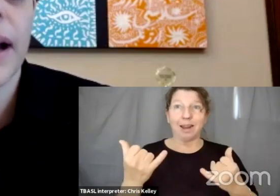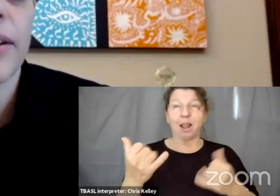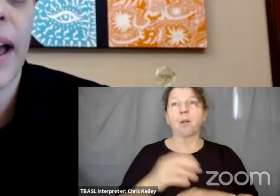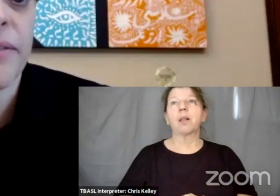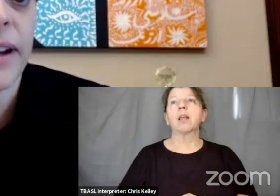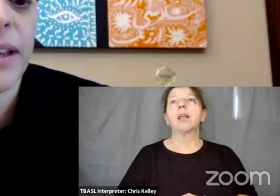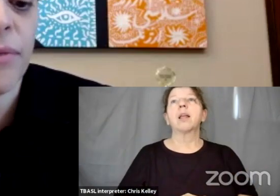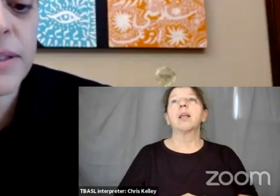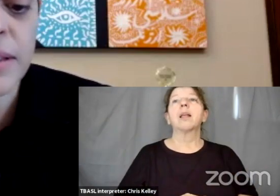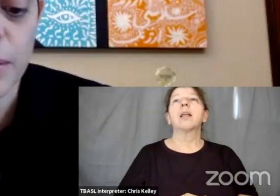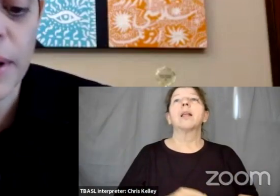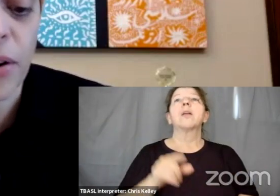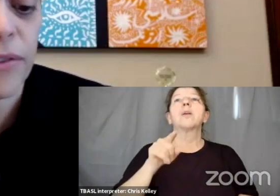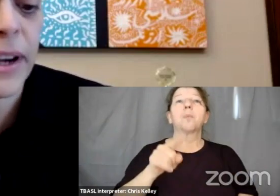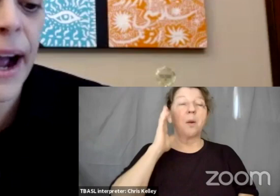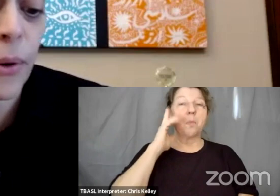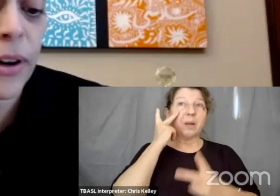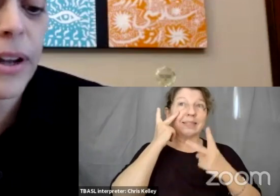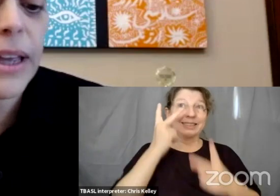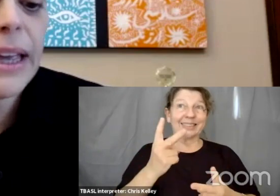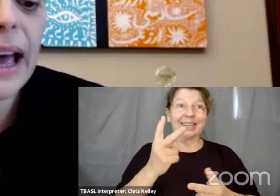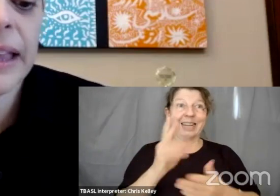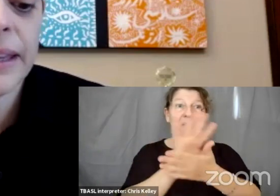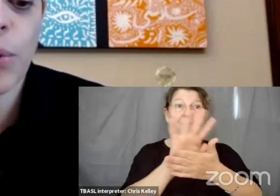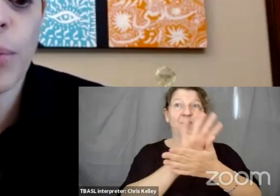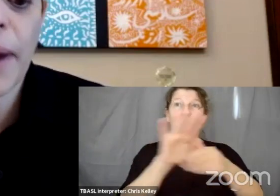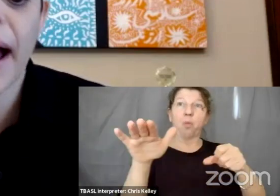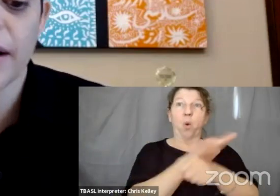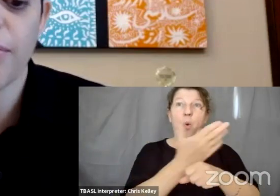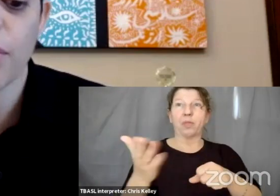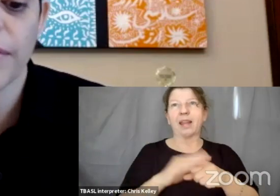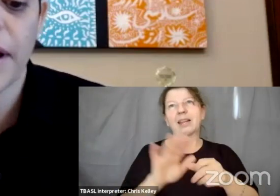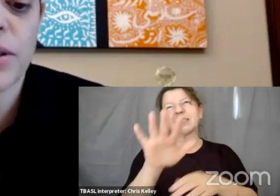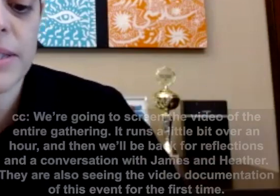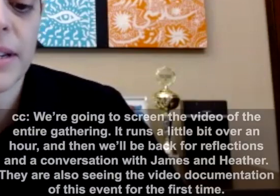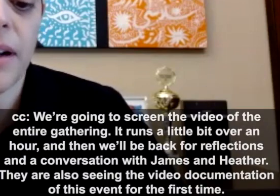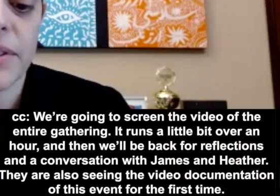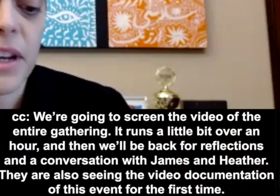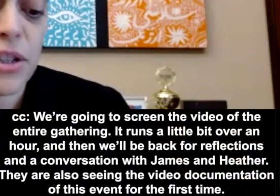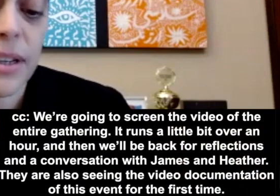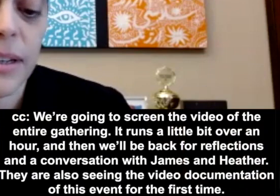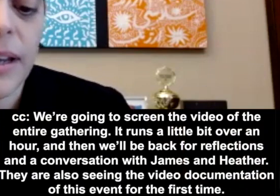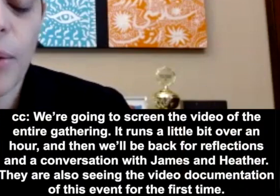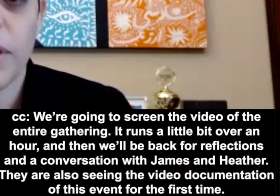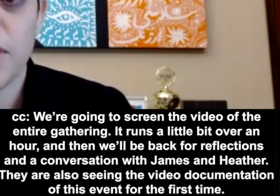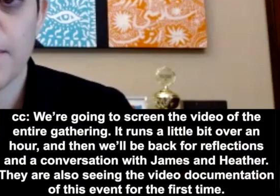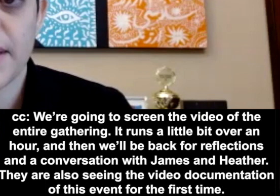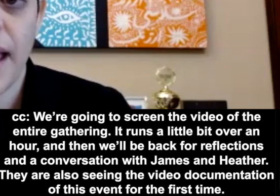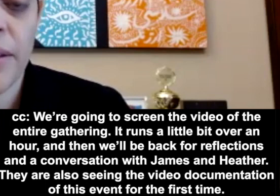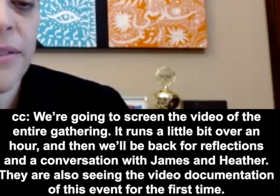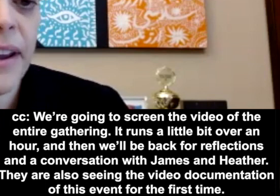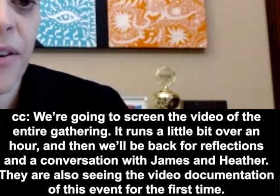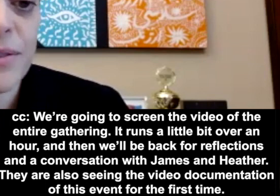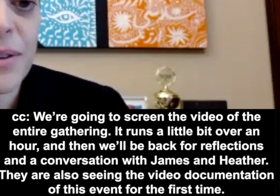of the entire gathering. It runs a little bit over an hour, and then we'll be back for reflections and a conversation with James